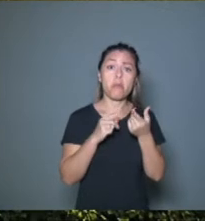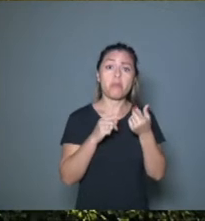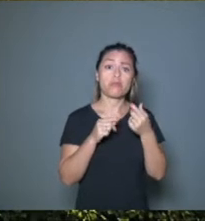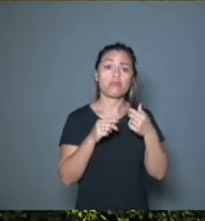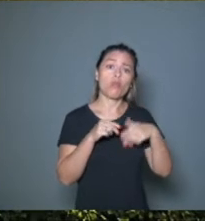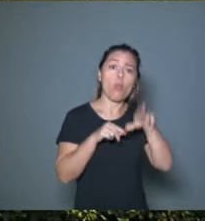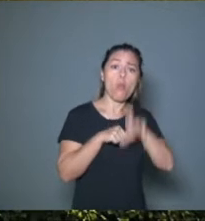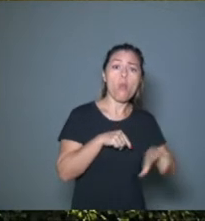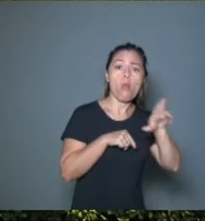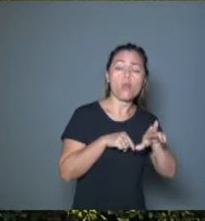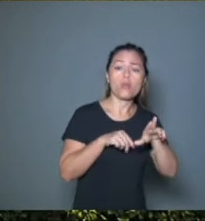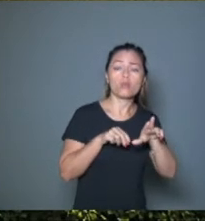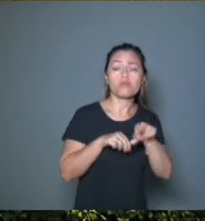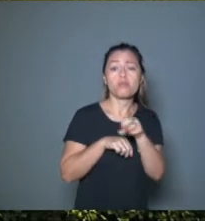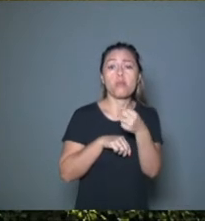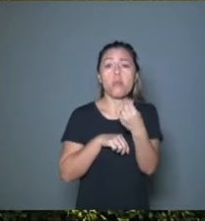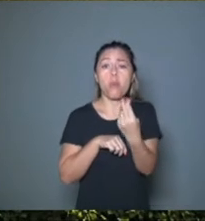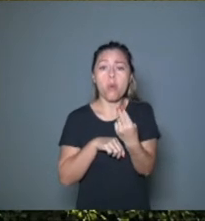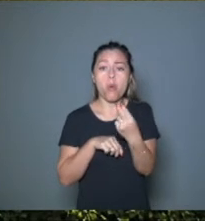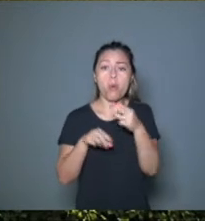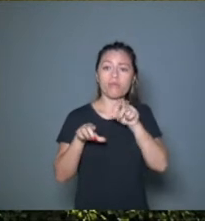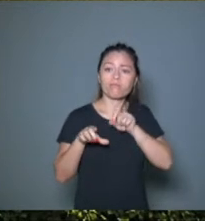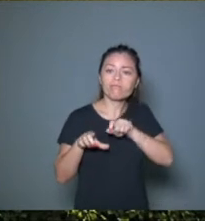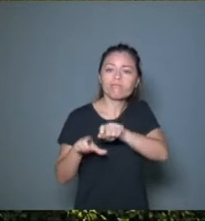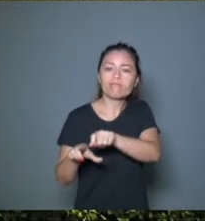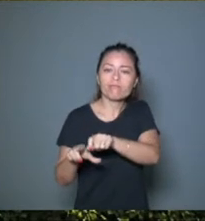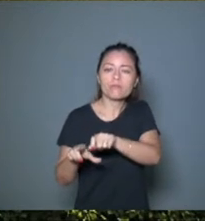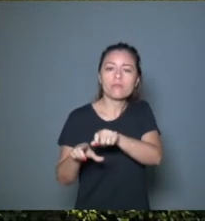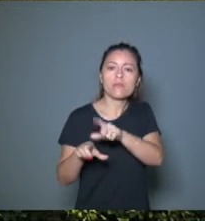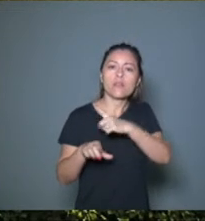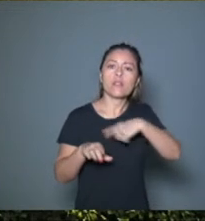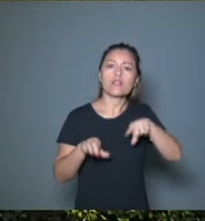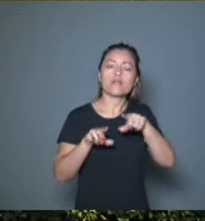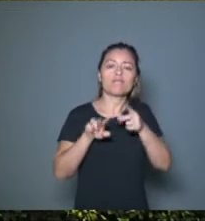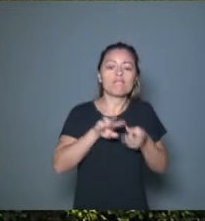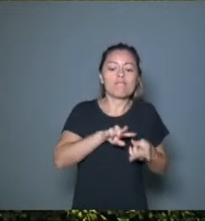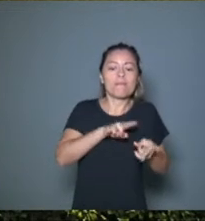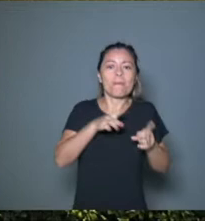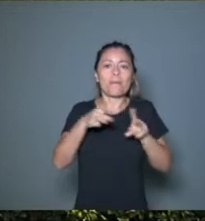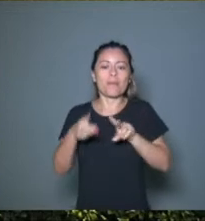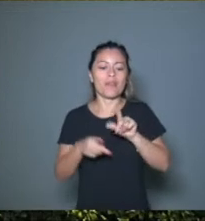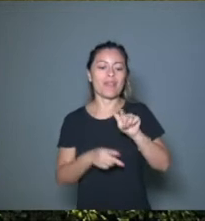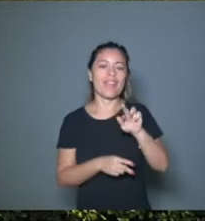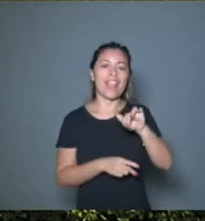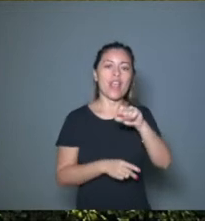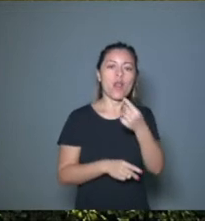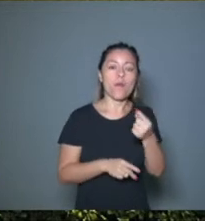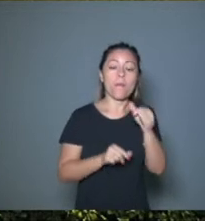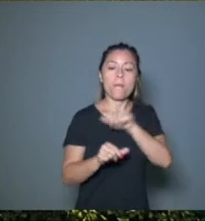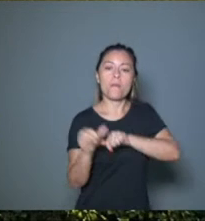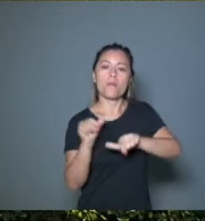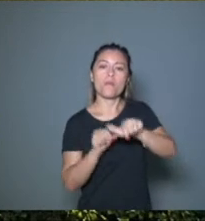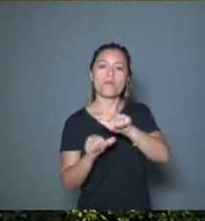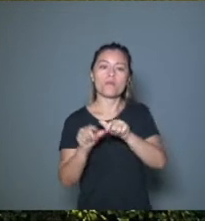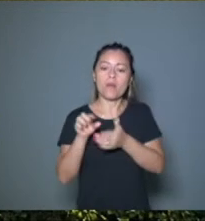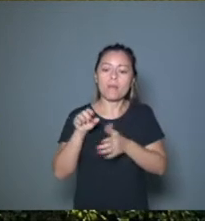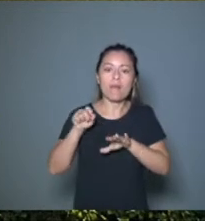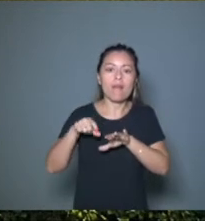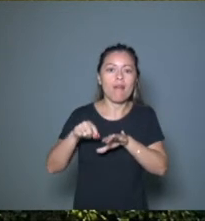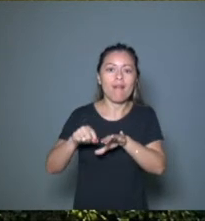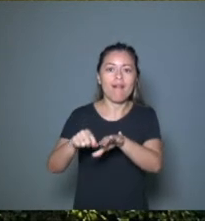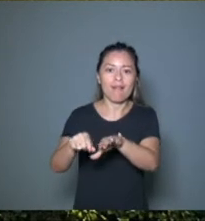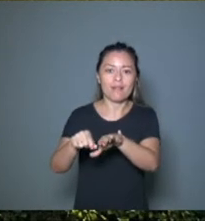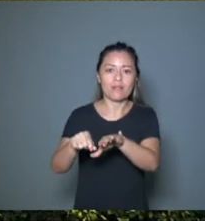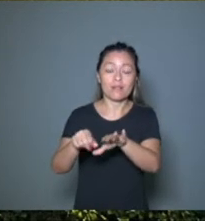choices. And it can be either consumed as grains or it can be used as seeds. And we are converting grains into